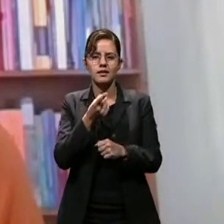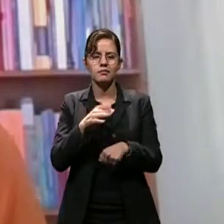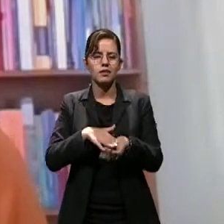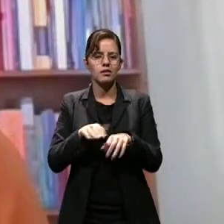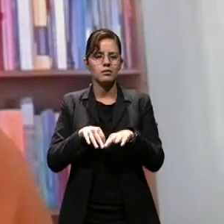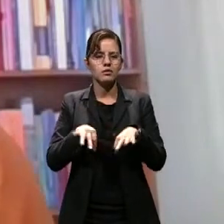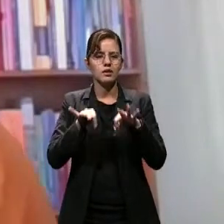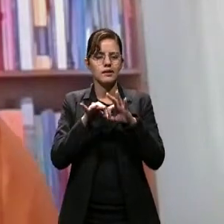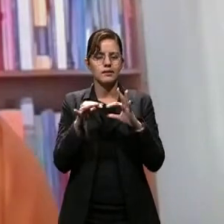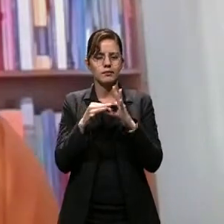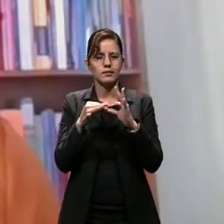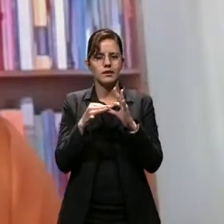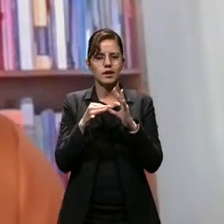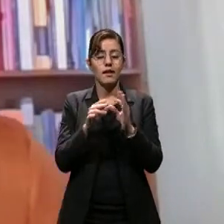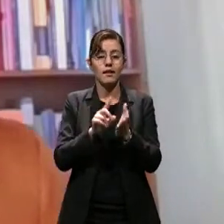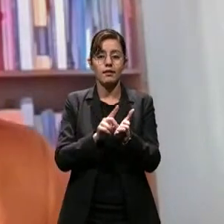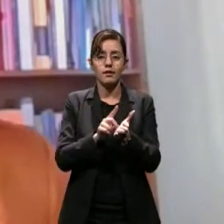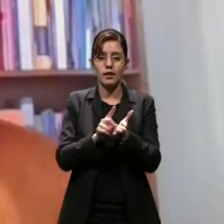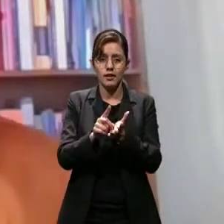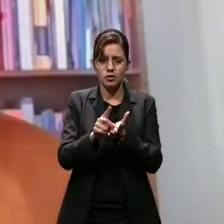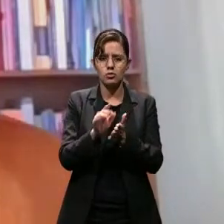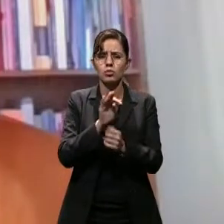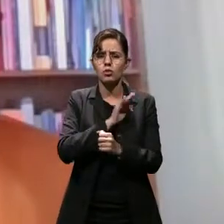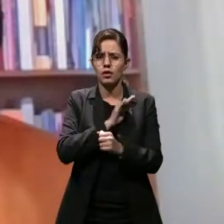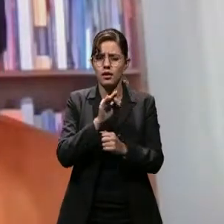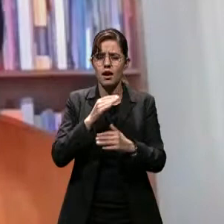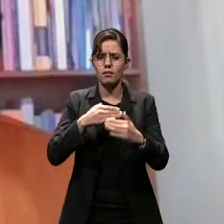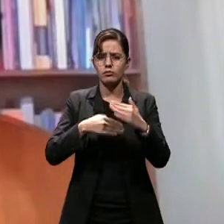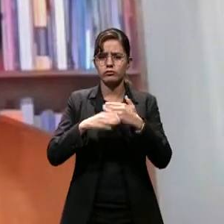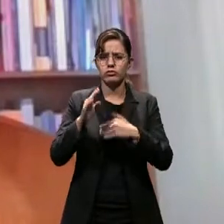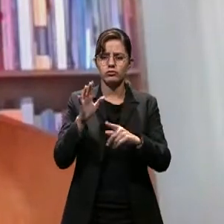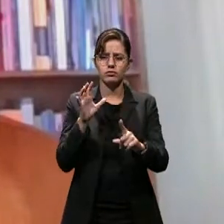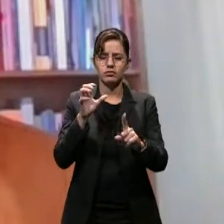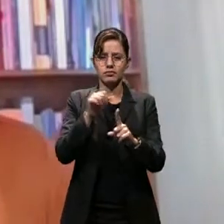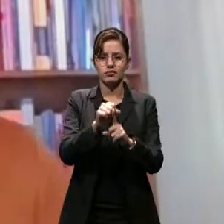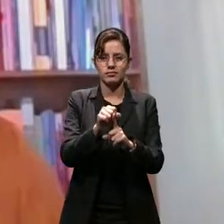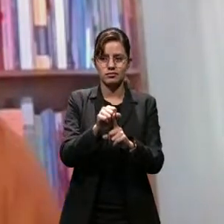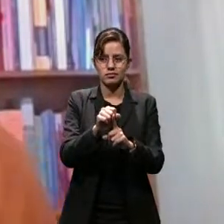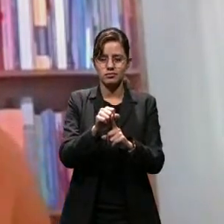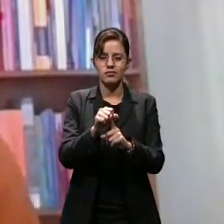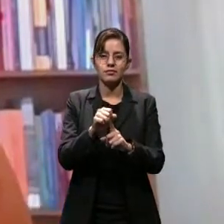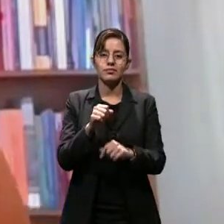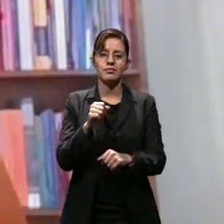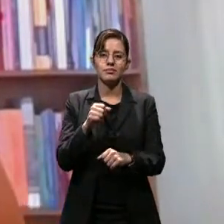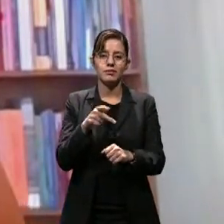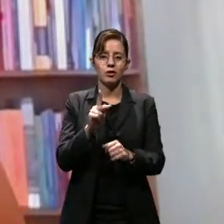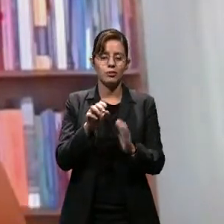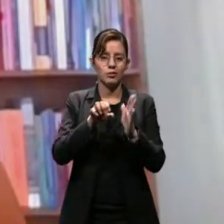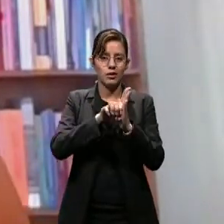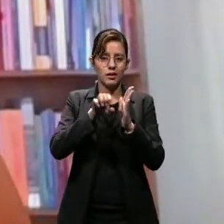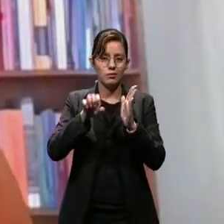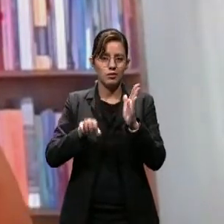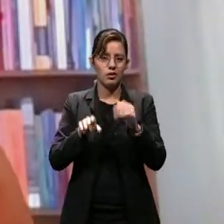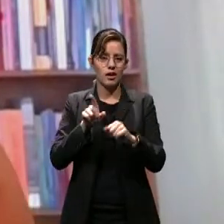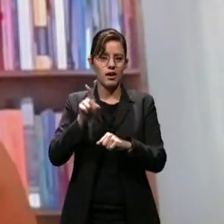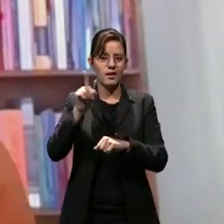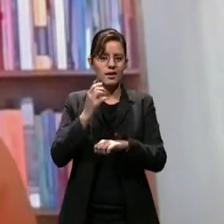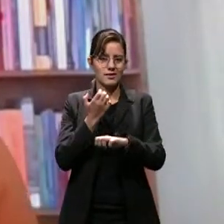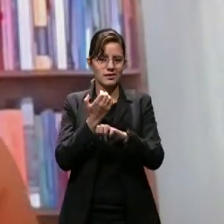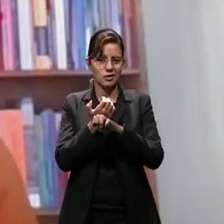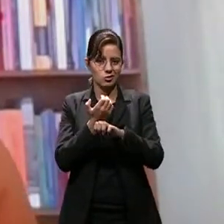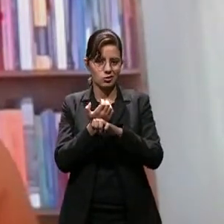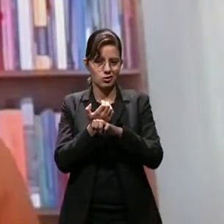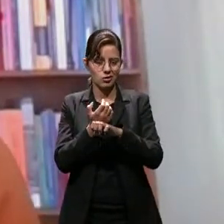fact that rights can be conquered and that the US